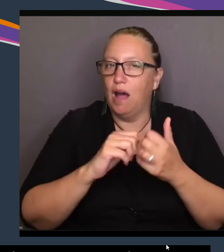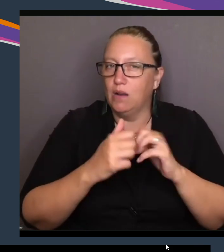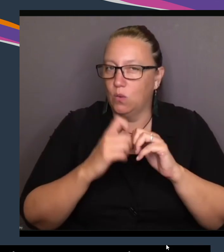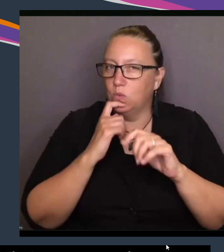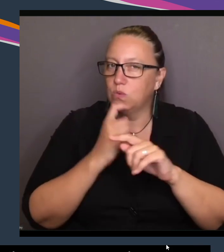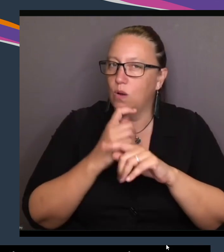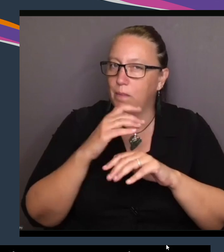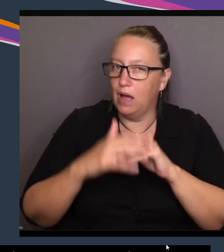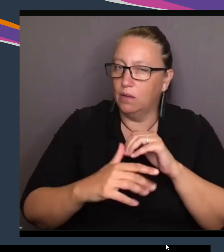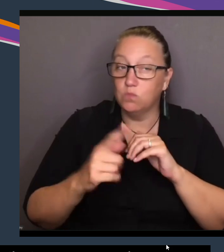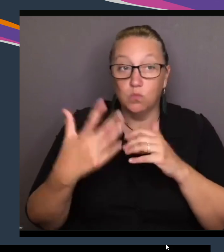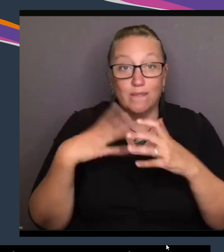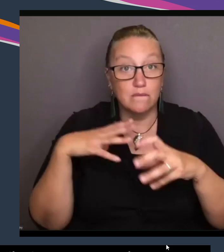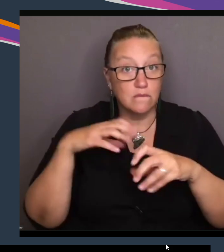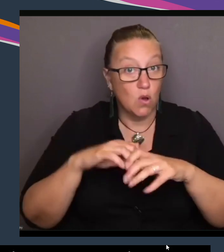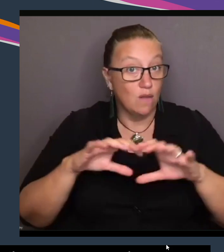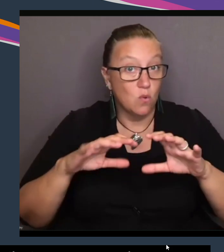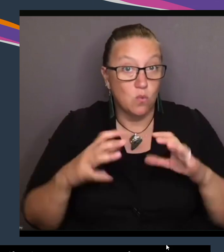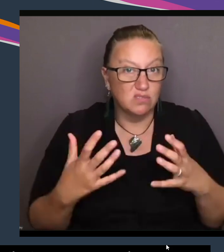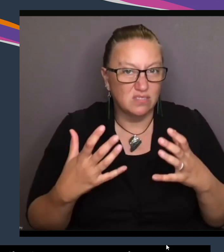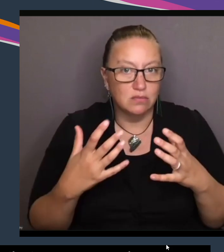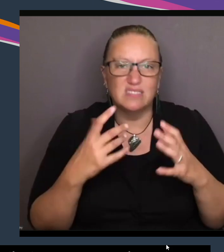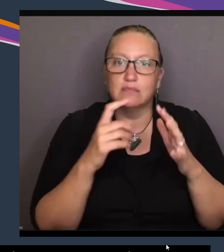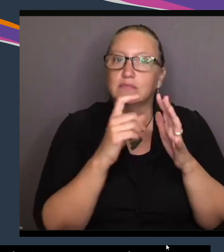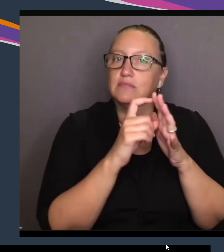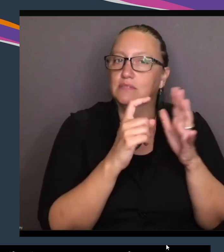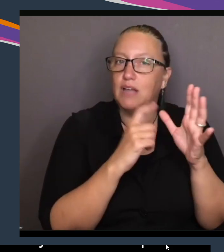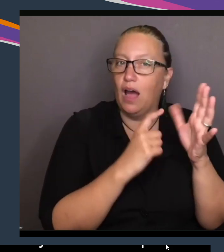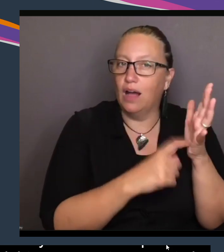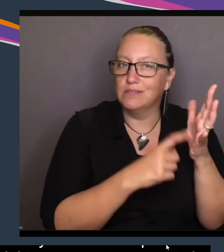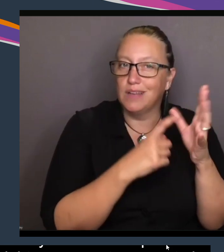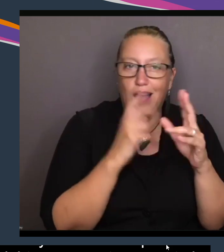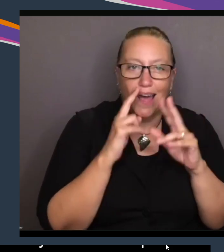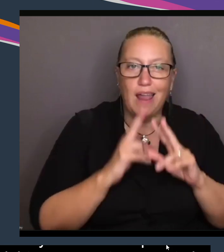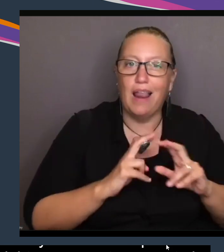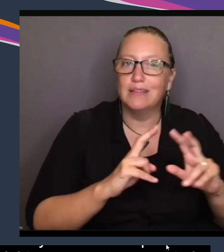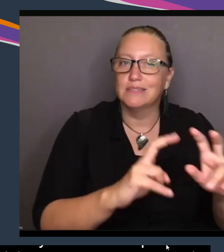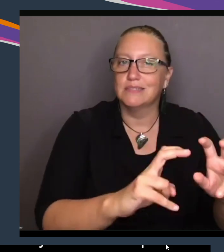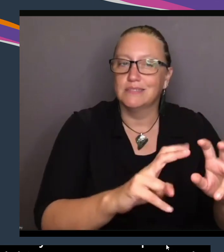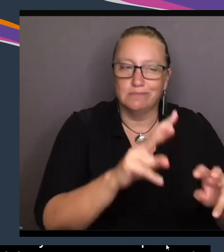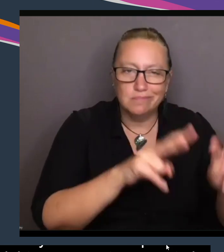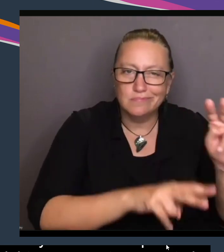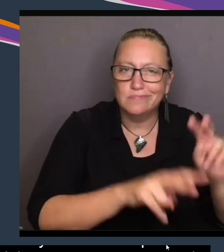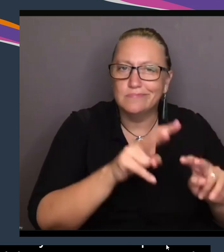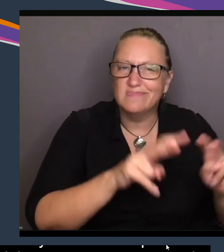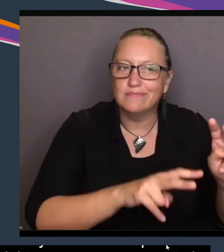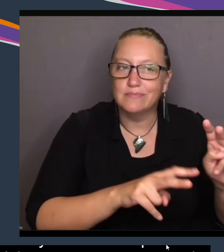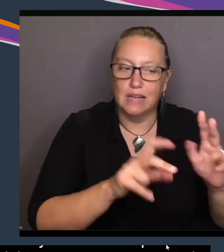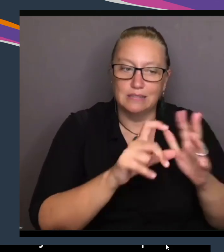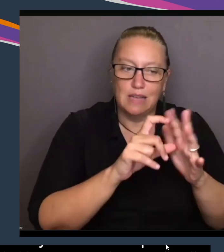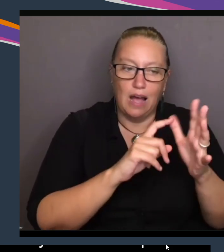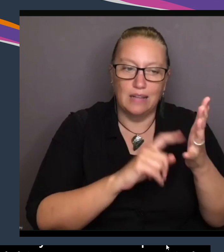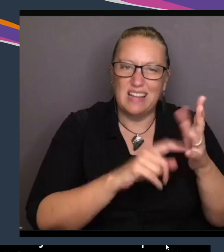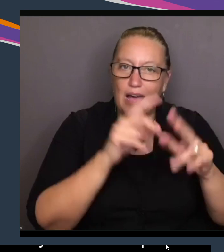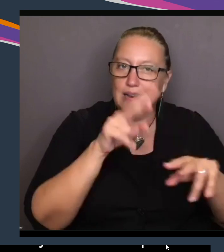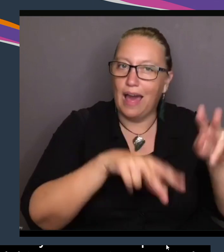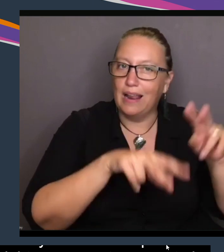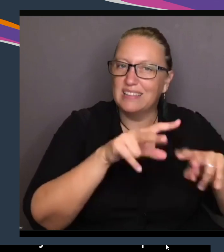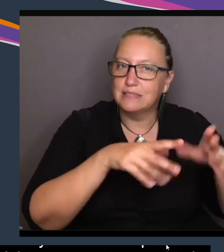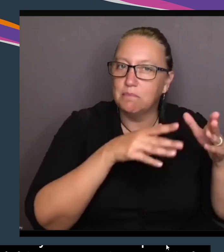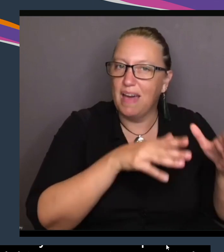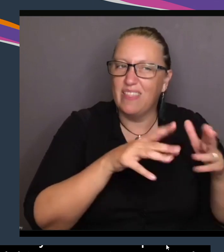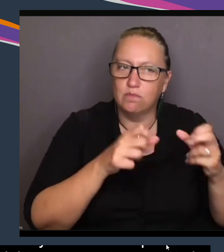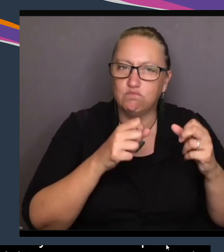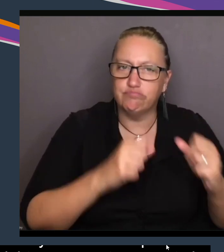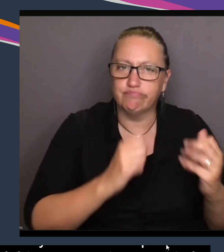We talk about data analysis. So again, same thing. What are the rigorous data analysis methods that your team might